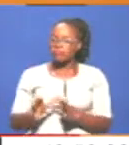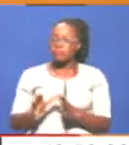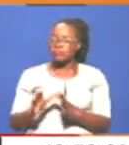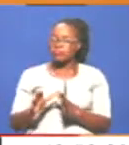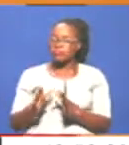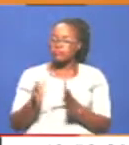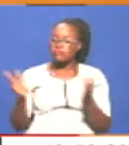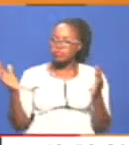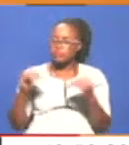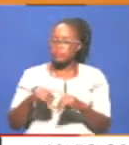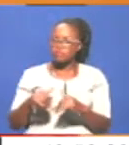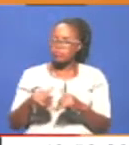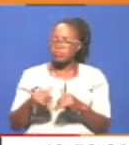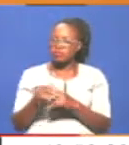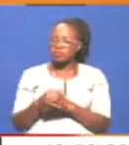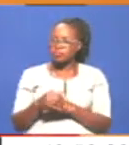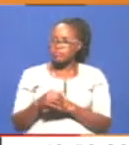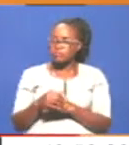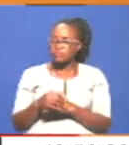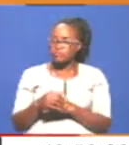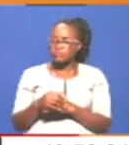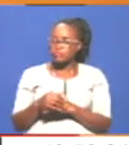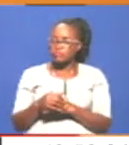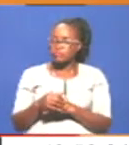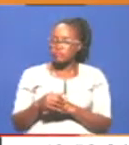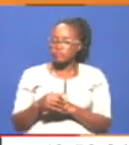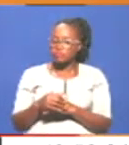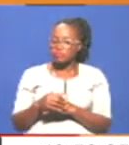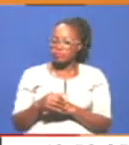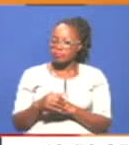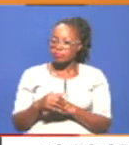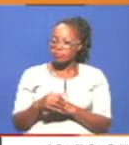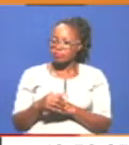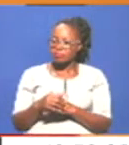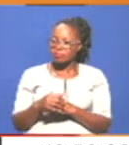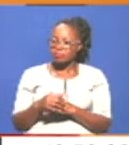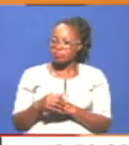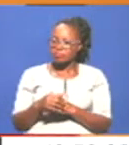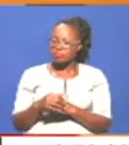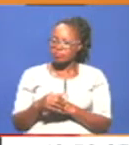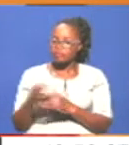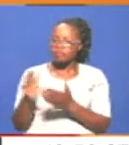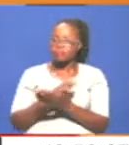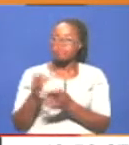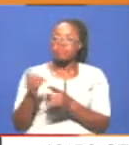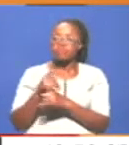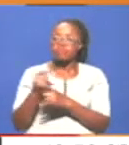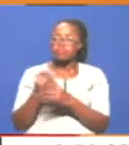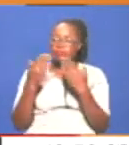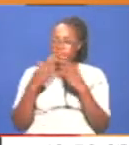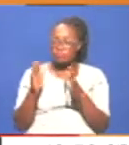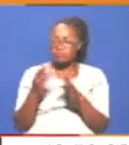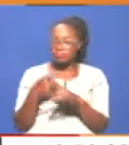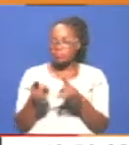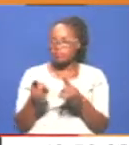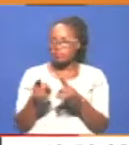convert, you know, when you now want to get chess as part of the curriculum, you can get some who are already trained in chess. But what we did now,